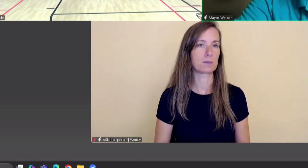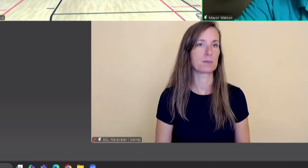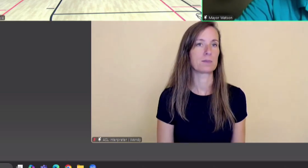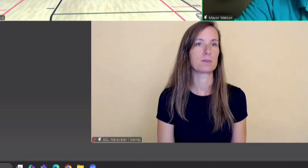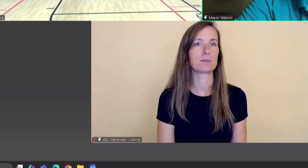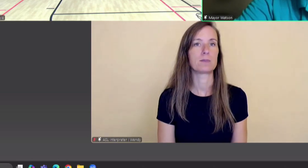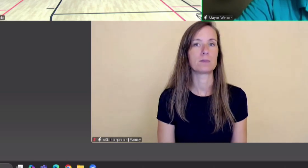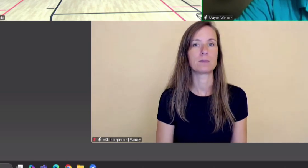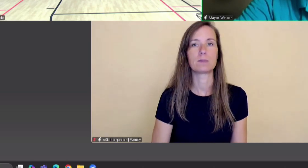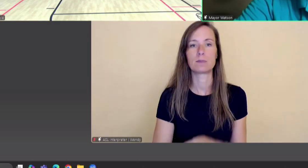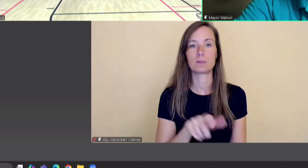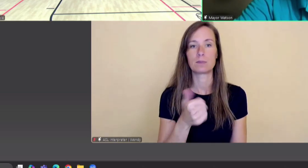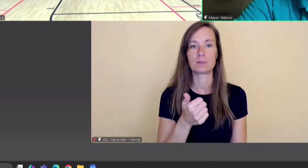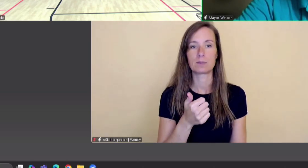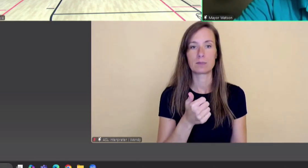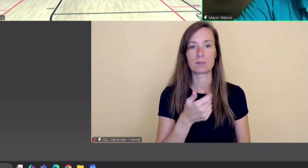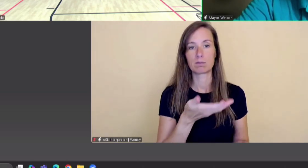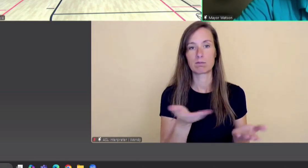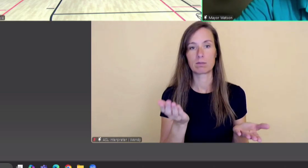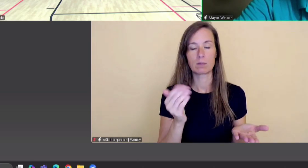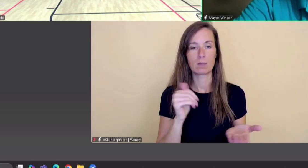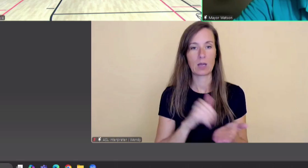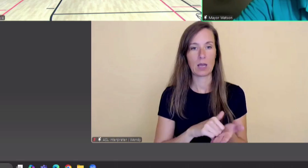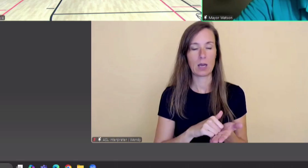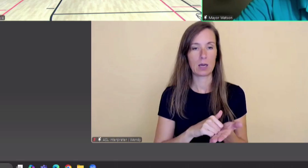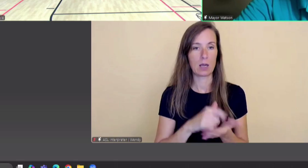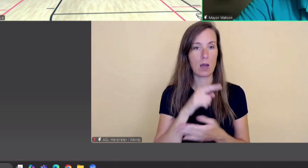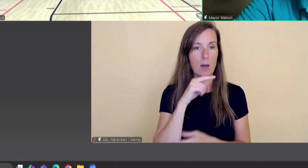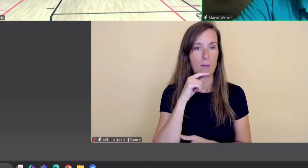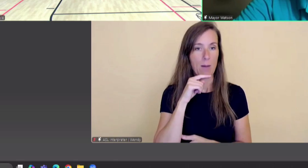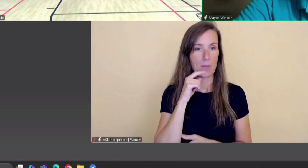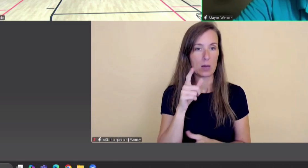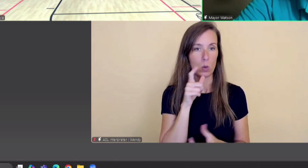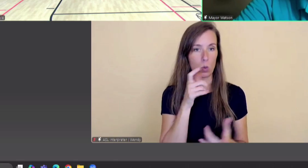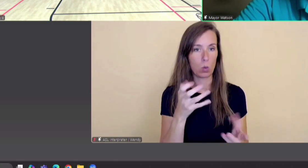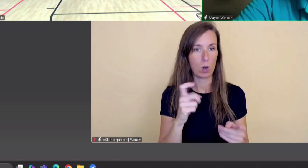Are there any members of the public who would like to comment